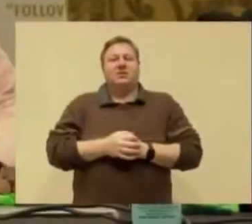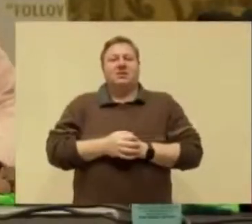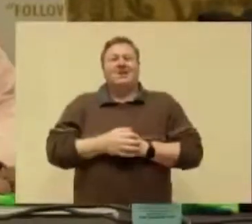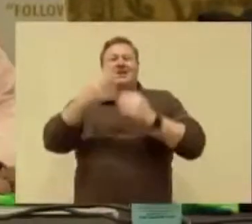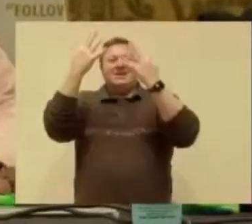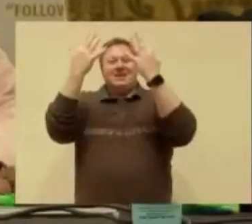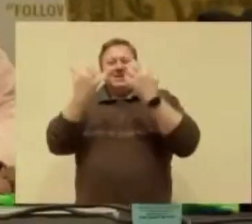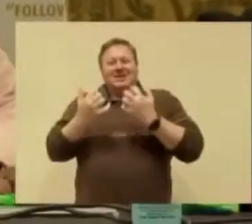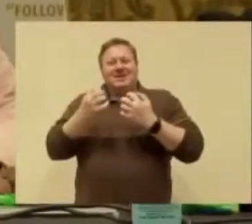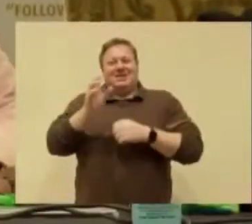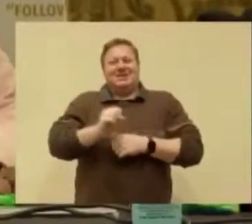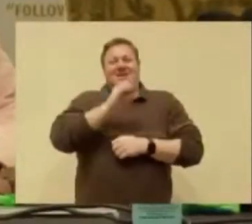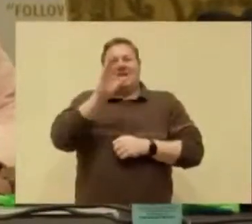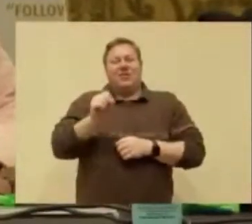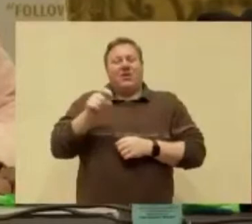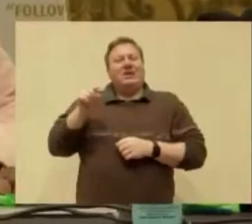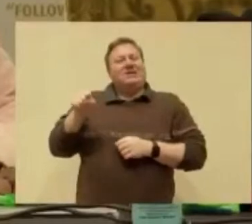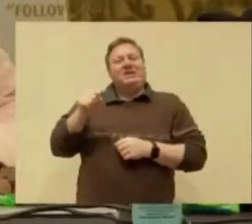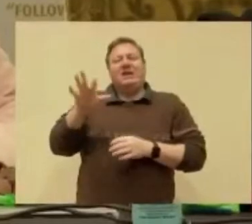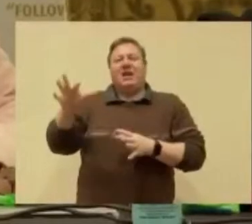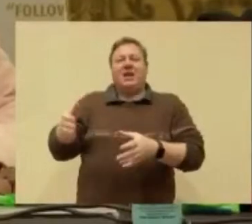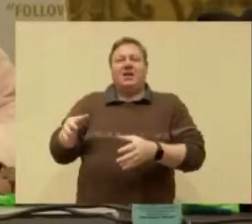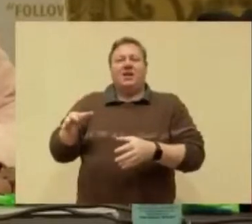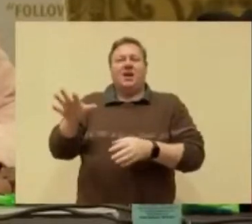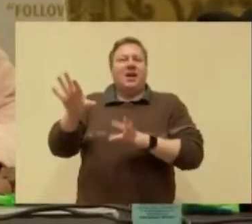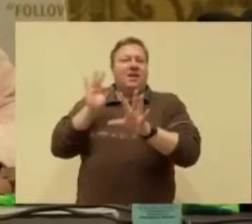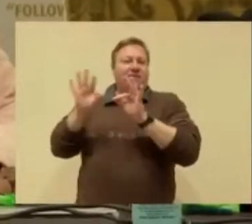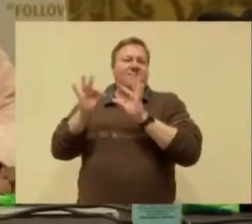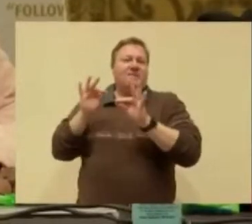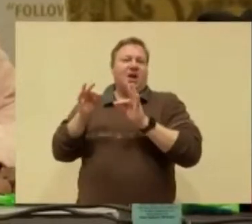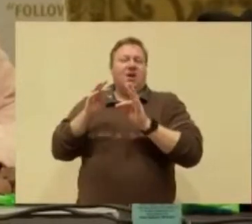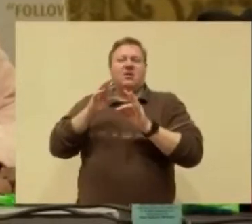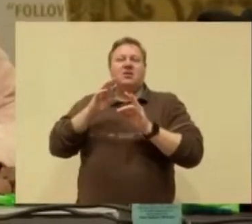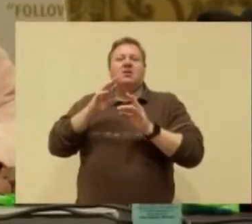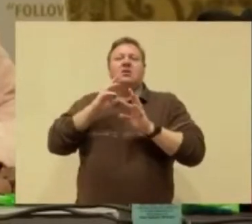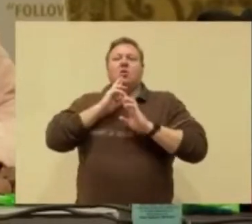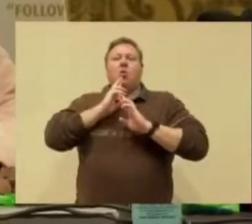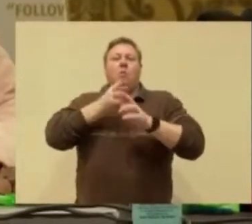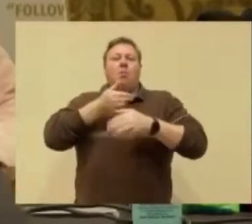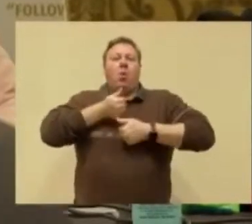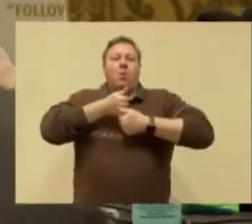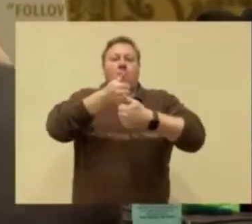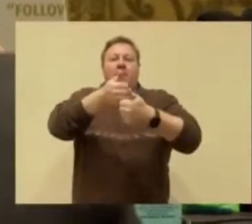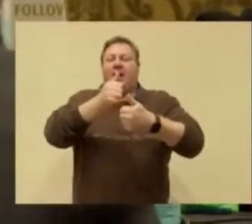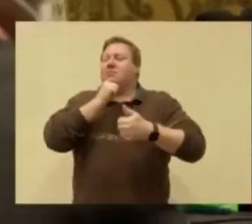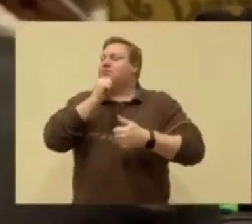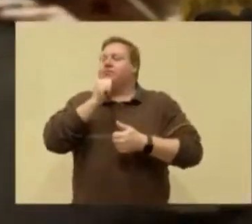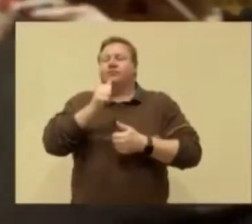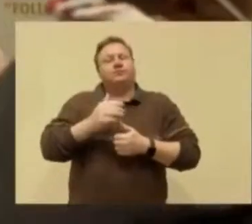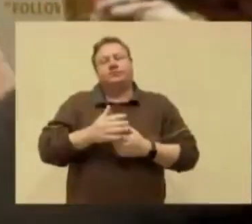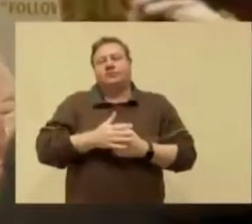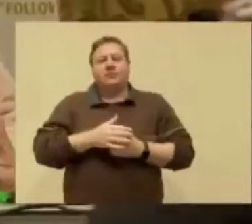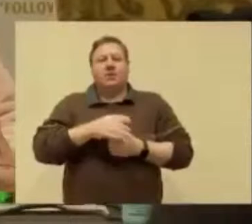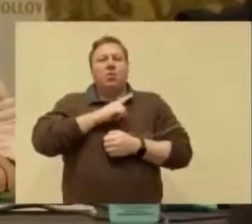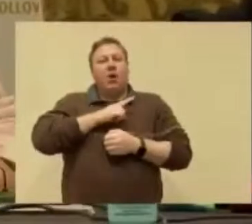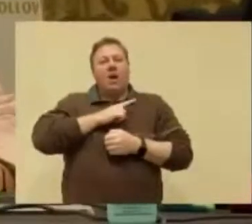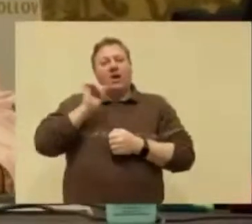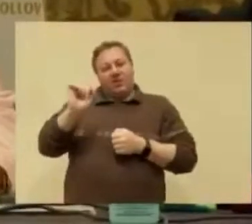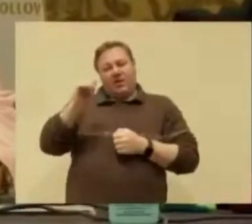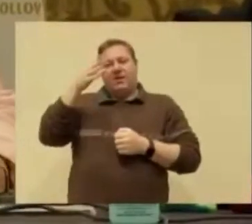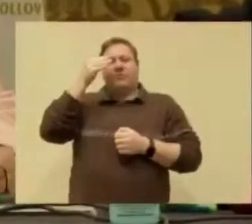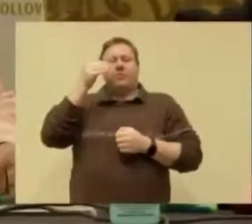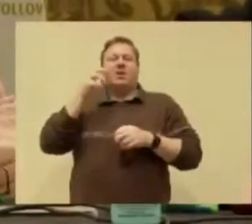don't we we didn't invite them for the for the report back sessions because we just needed the information from